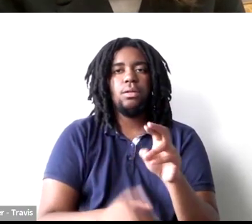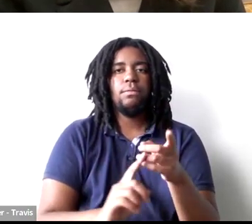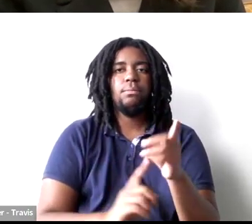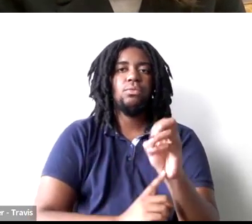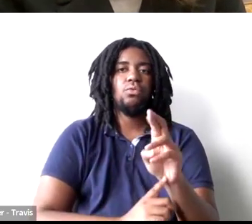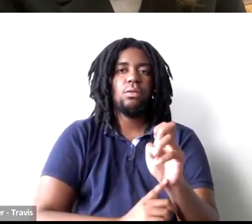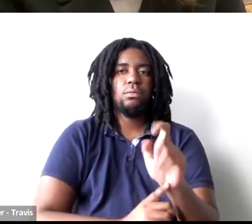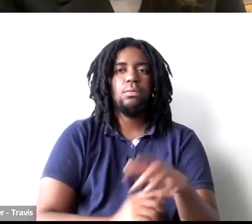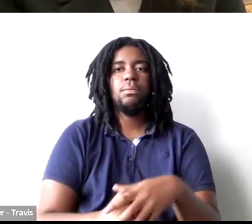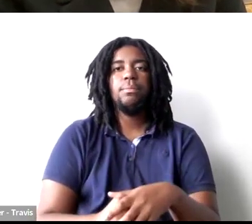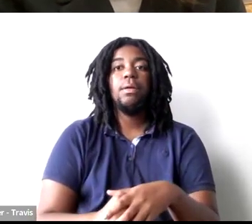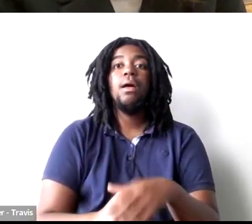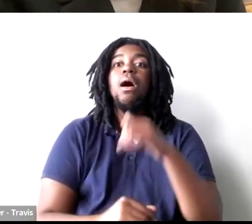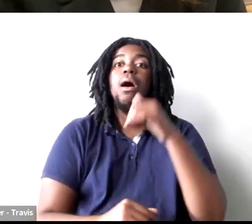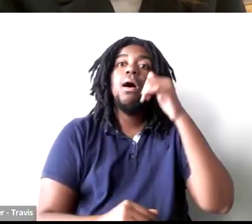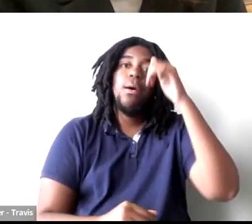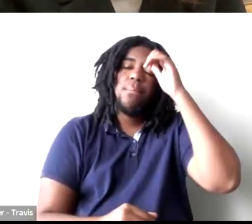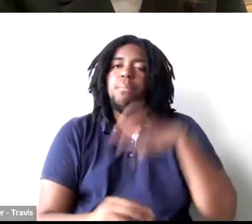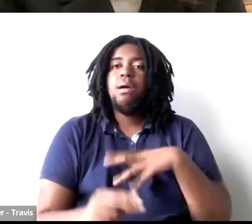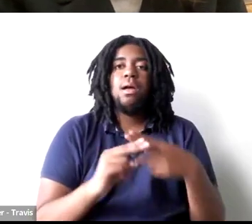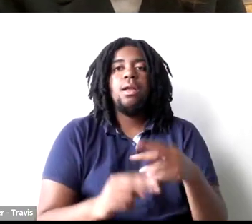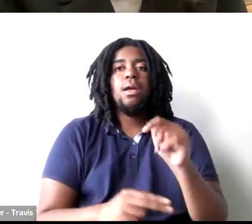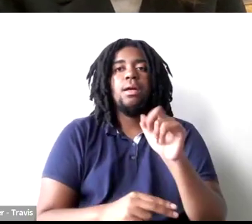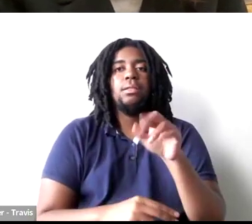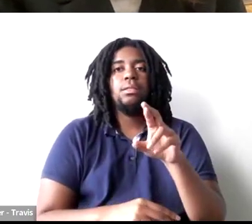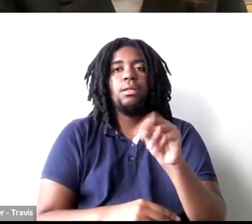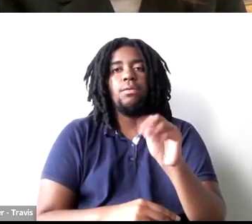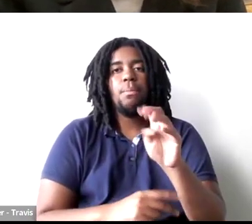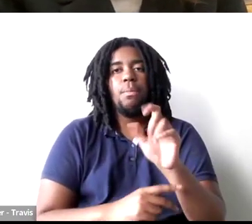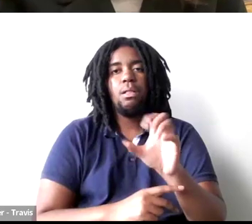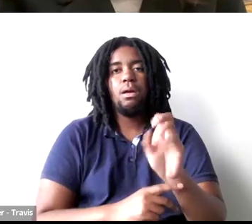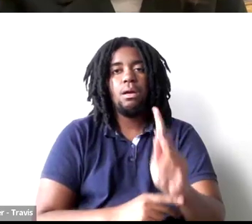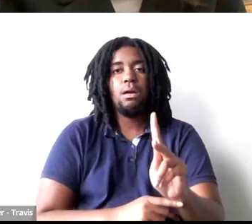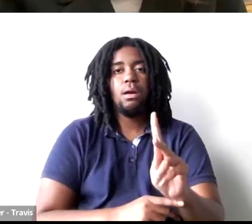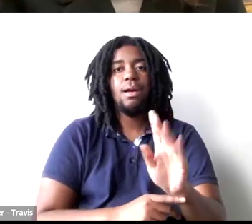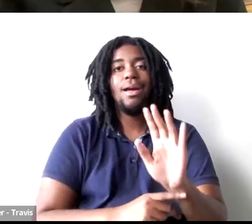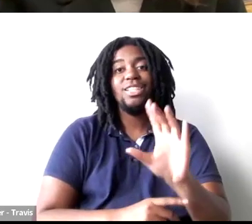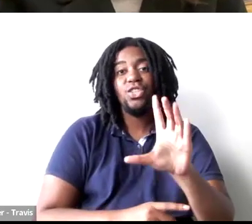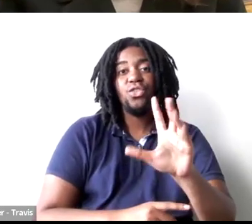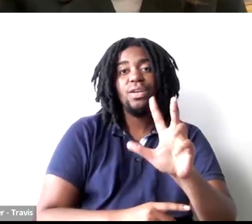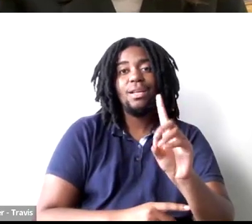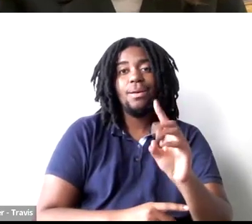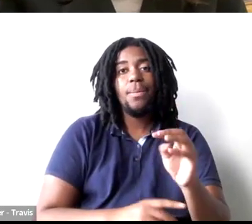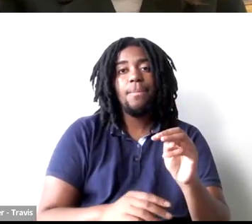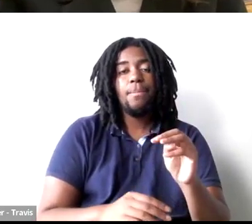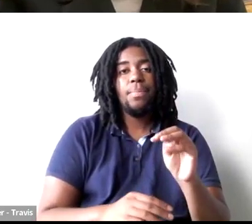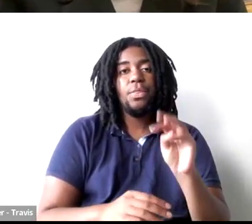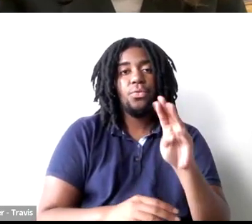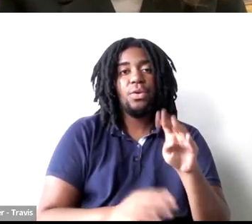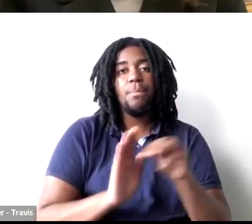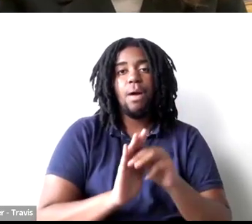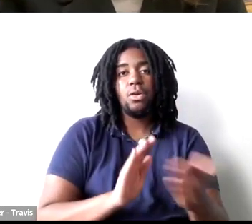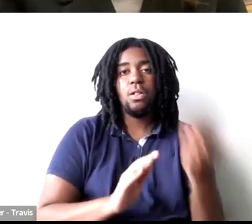Moses, matched up the silhouette of Moses with the profile of the painting and felt like that was a pretty